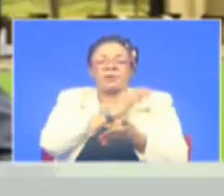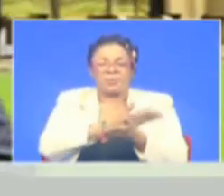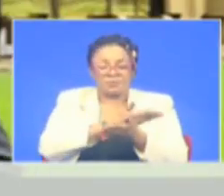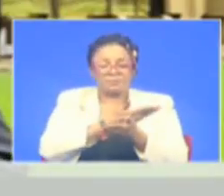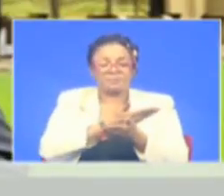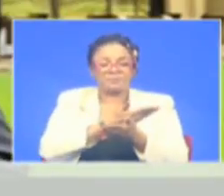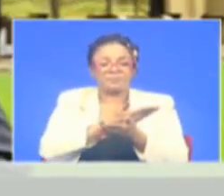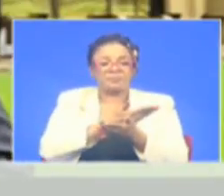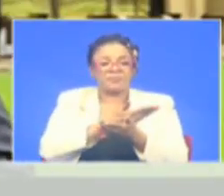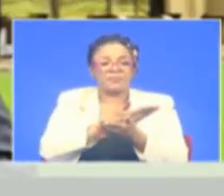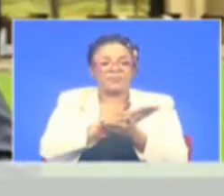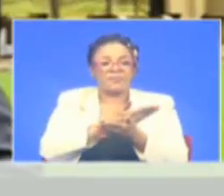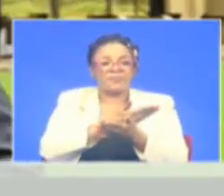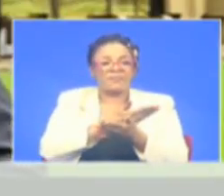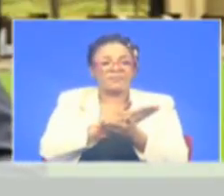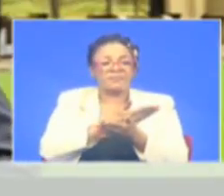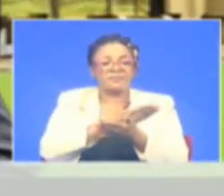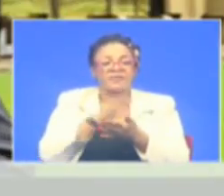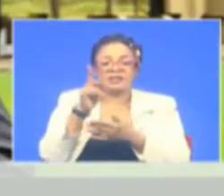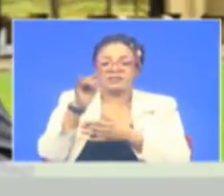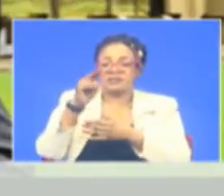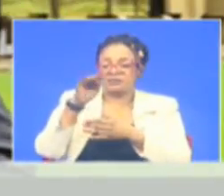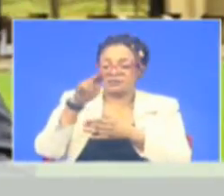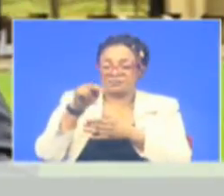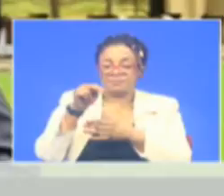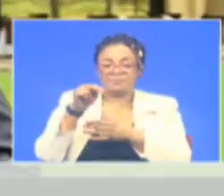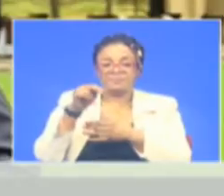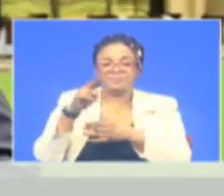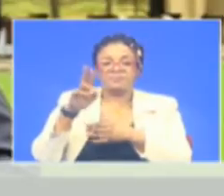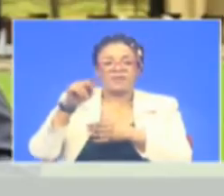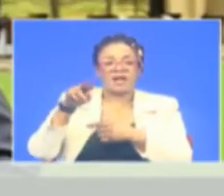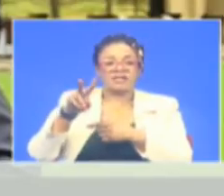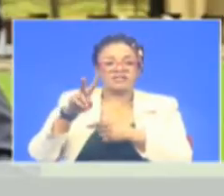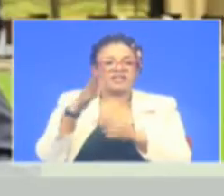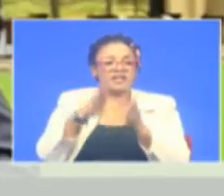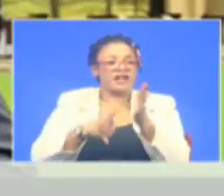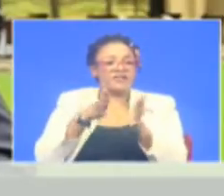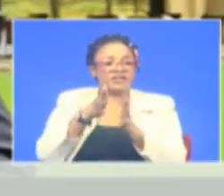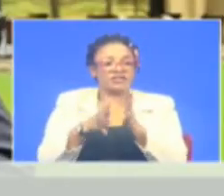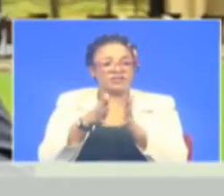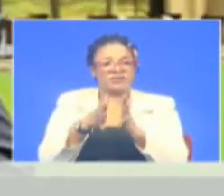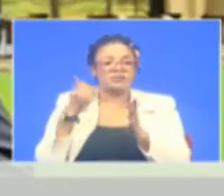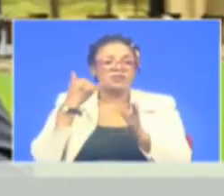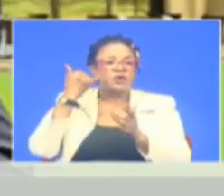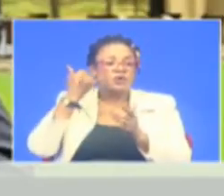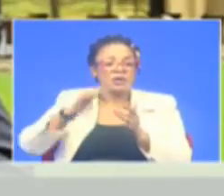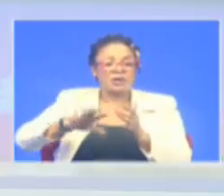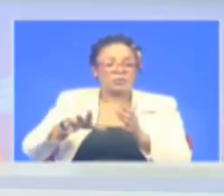end. Kennedy Mureithi, NTV in Naivasha, Nakuru County.